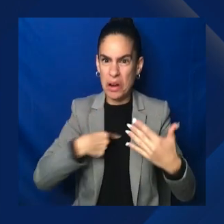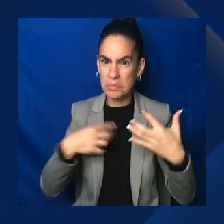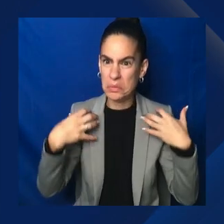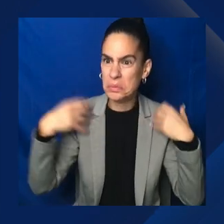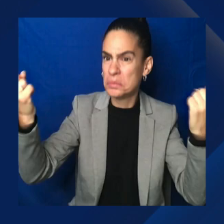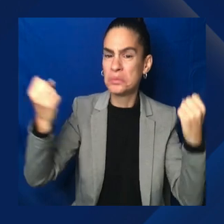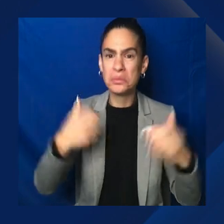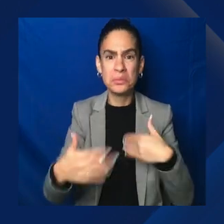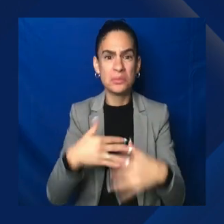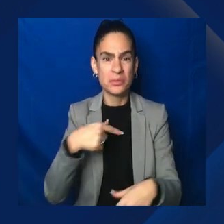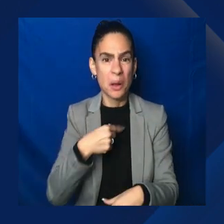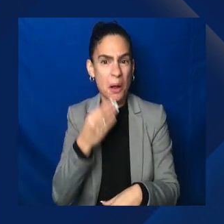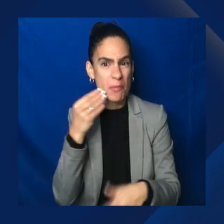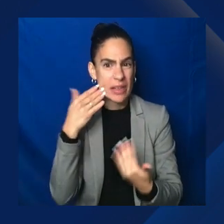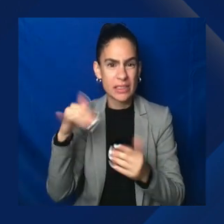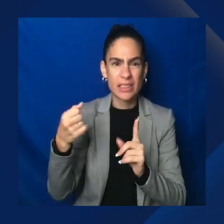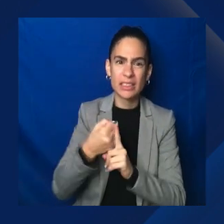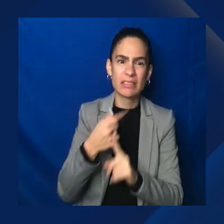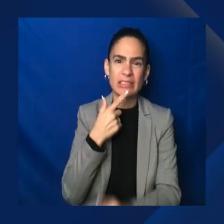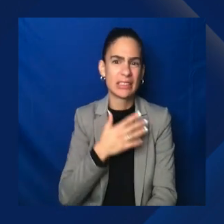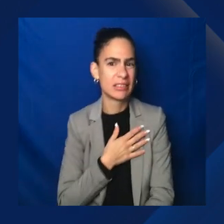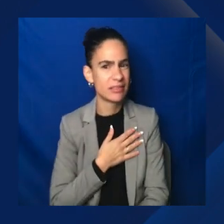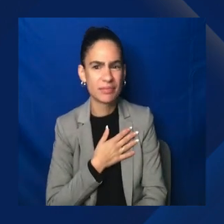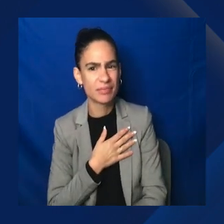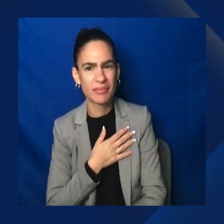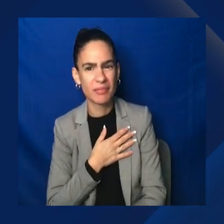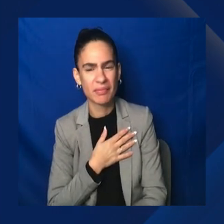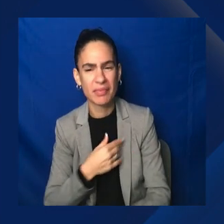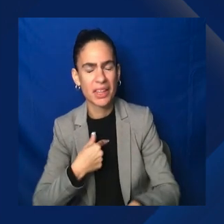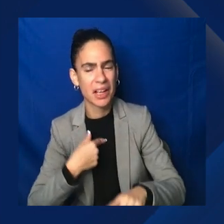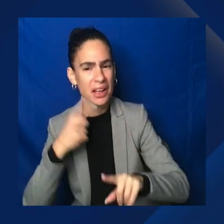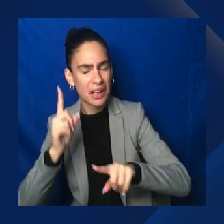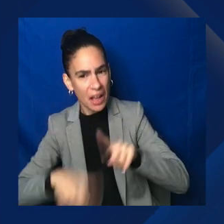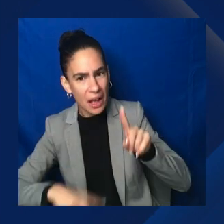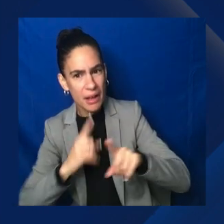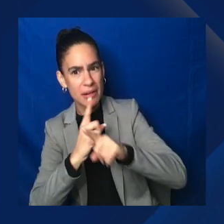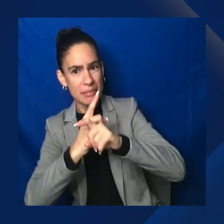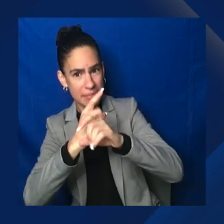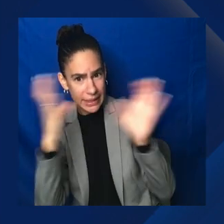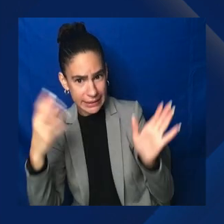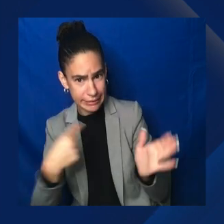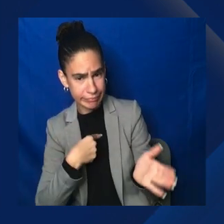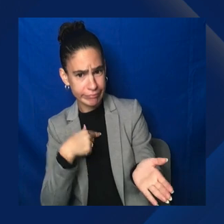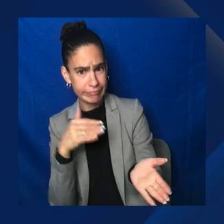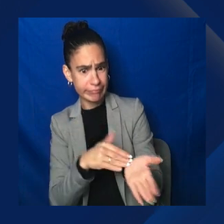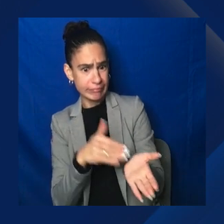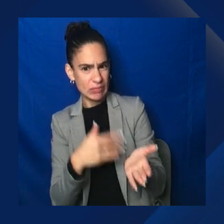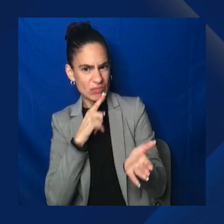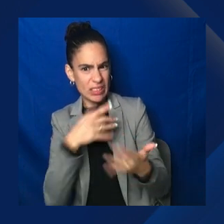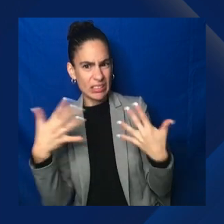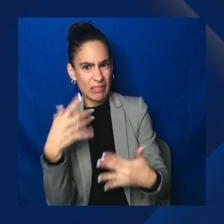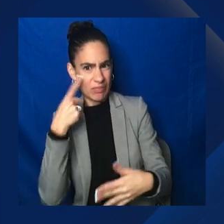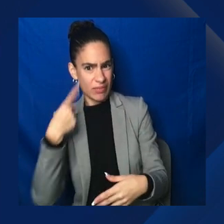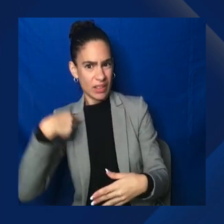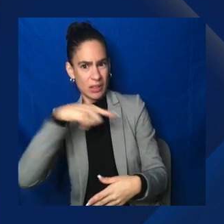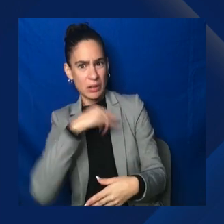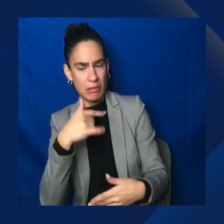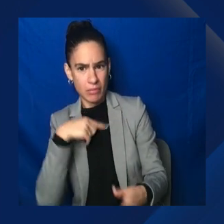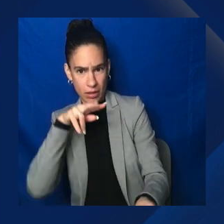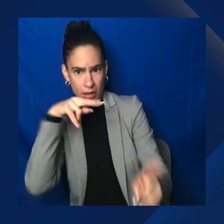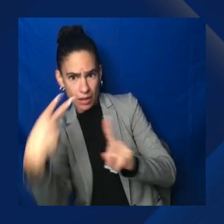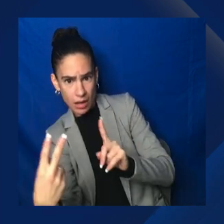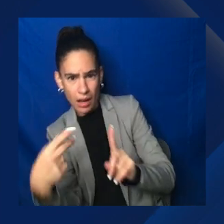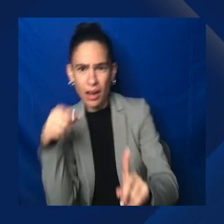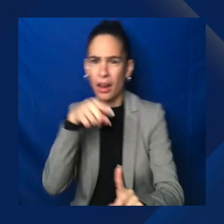I can't even imagine. I mean, it was scary for us as providers, so I can't even fathom what that lived experience was like for you.